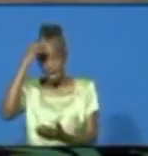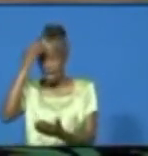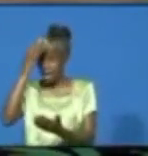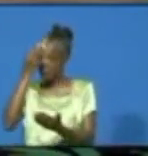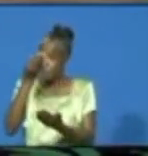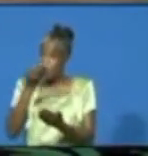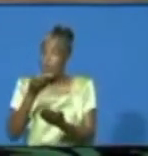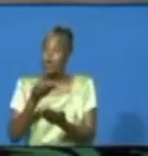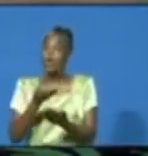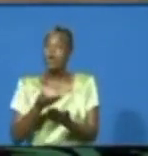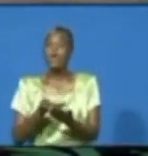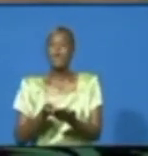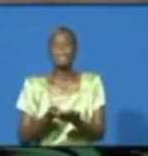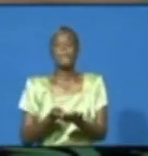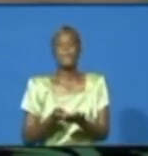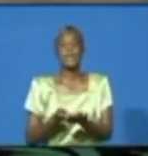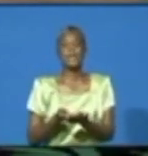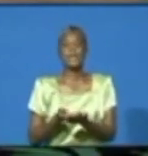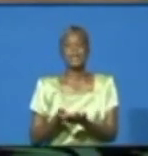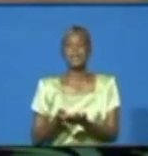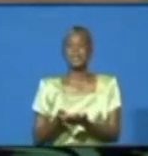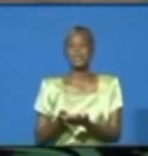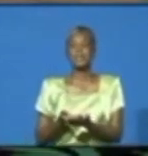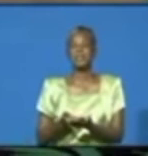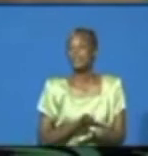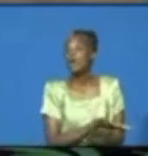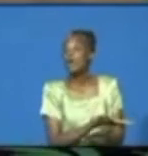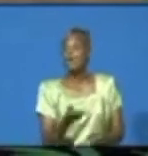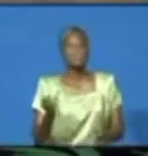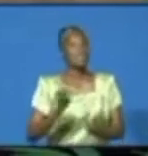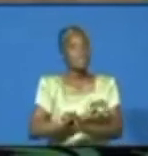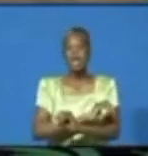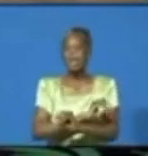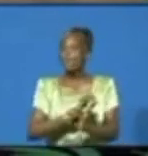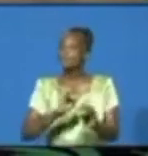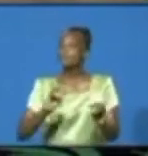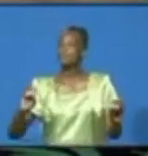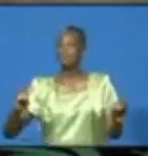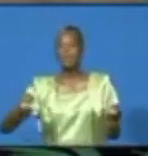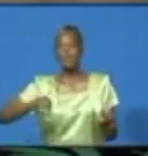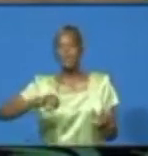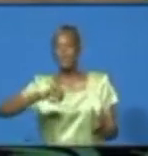Stand up for the truth of God's word. There is no other way.